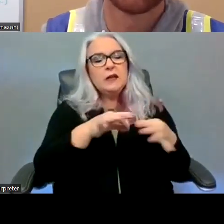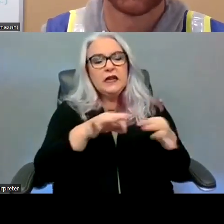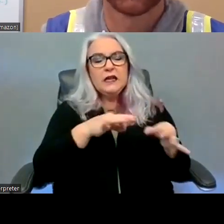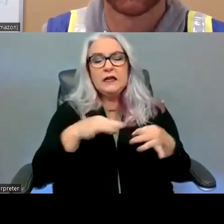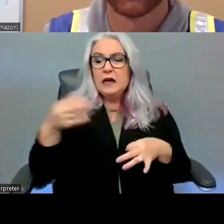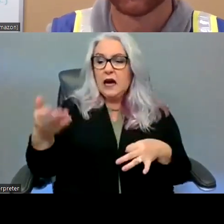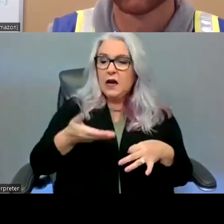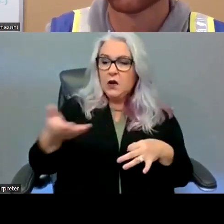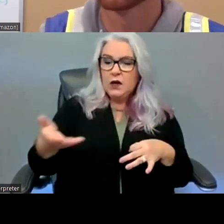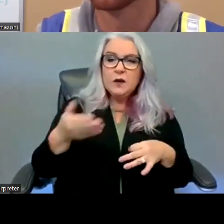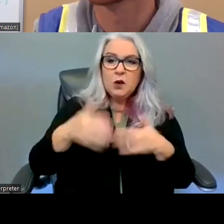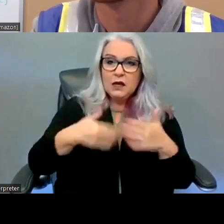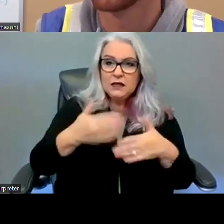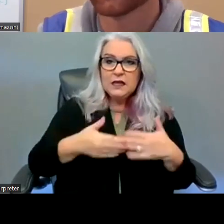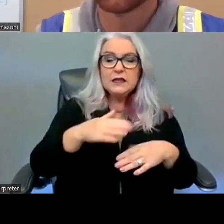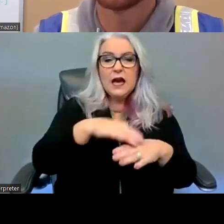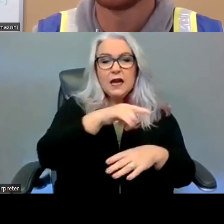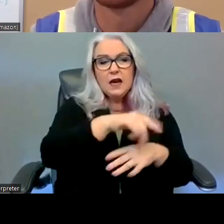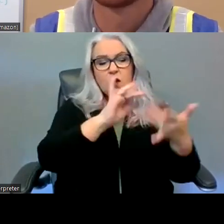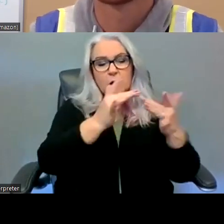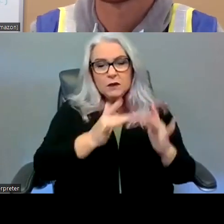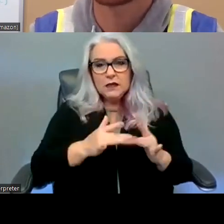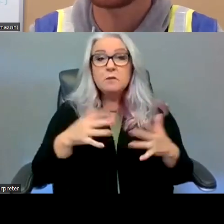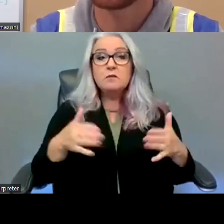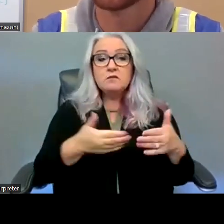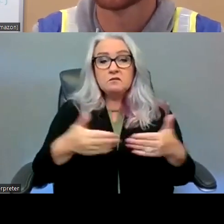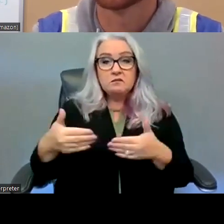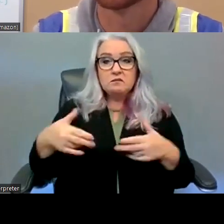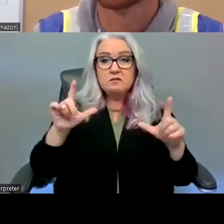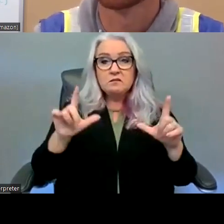job. Going into the next slide.